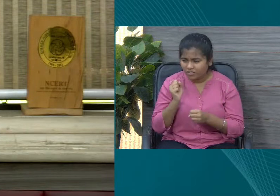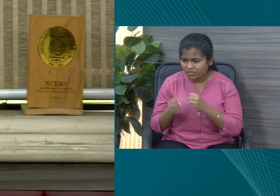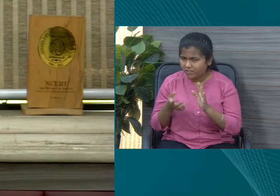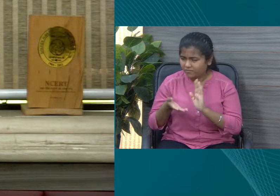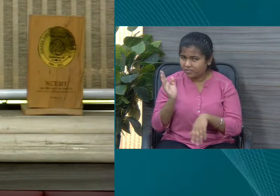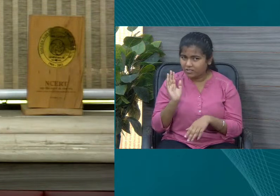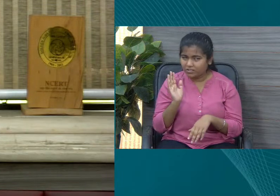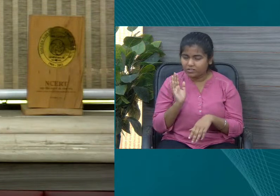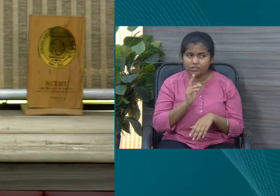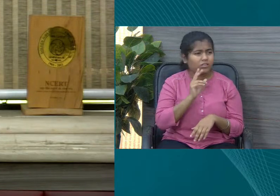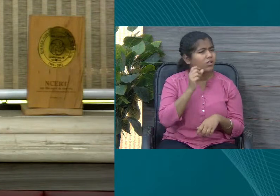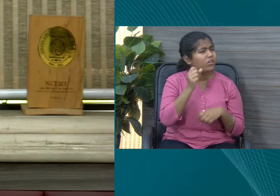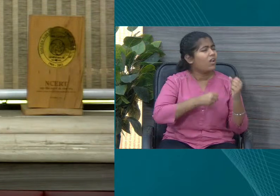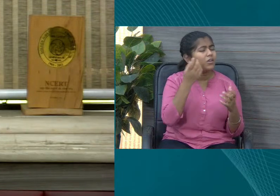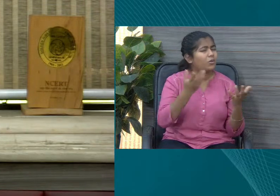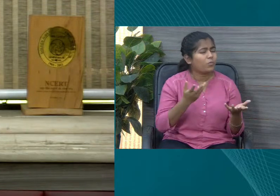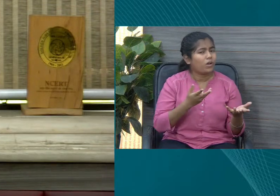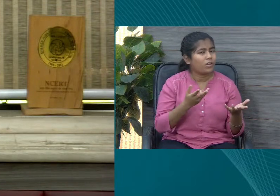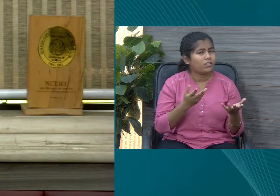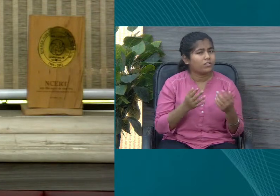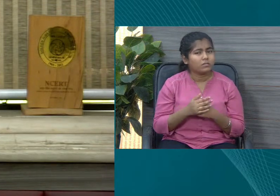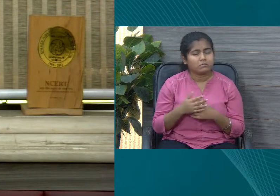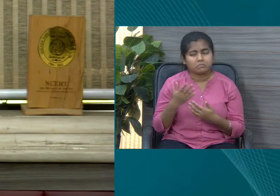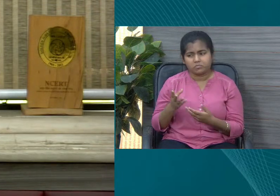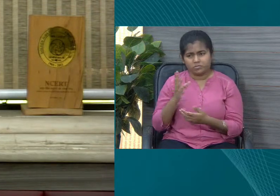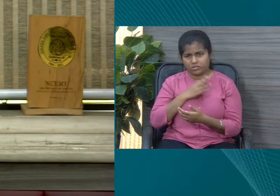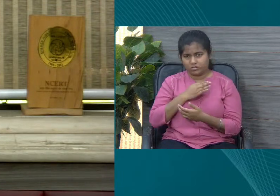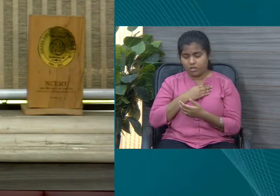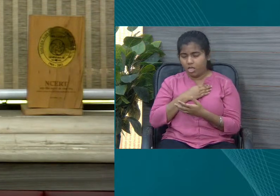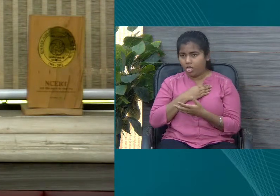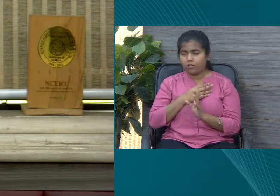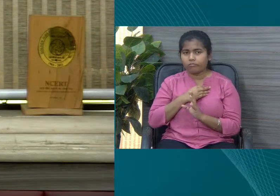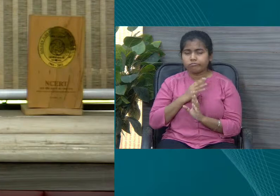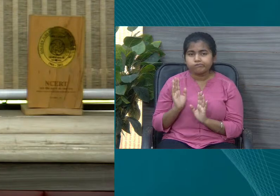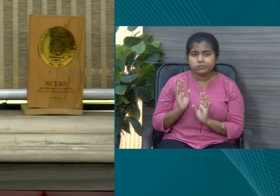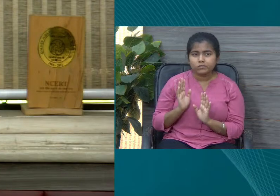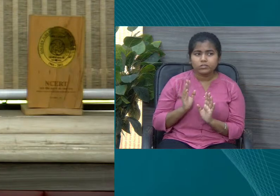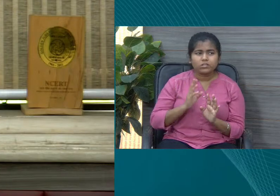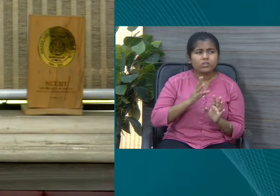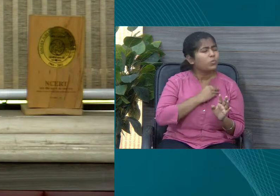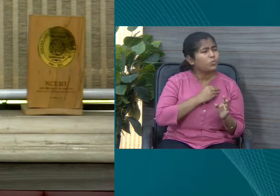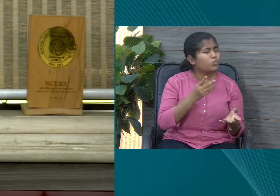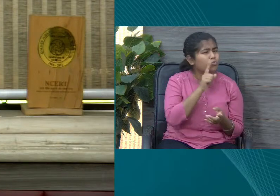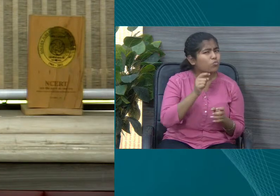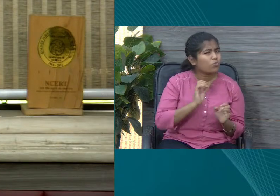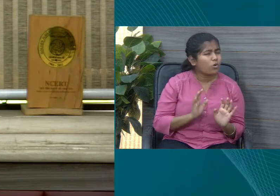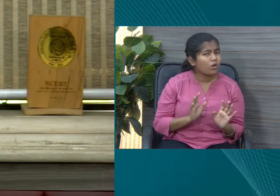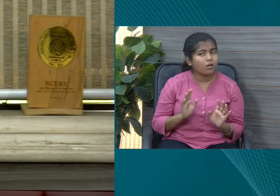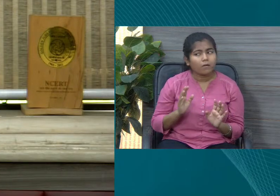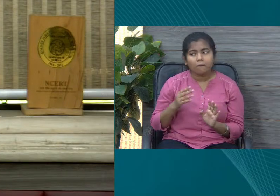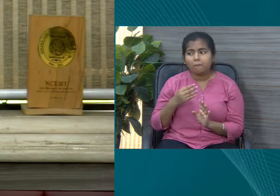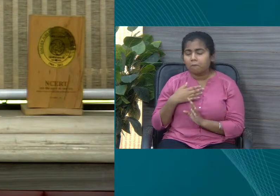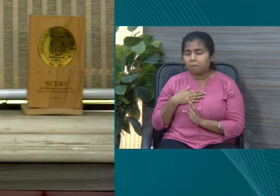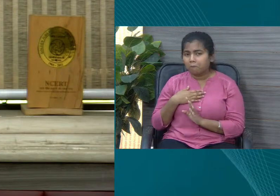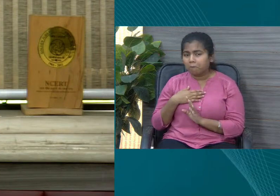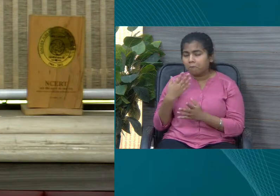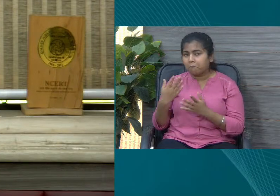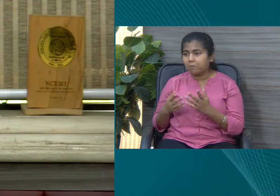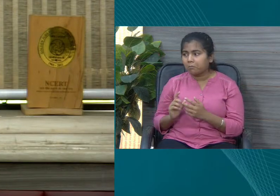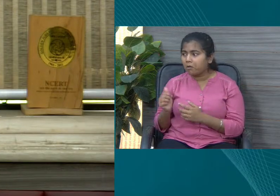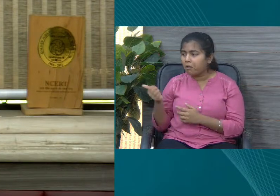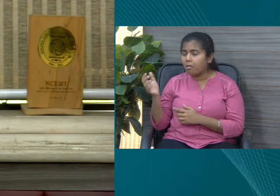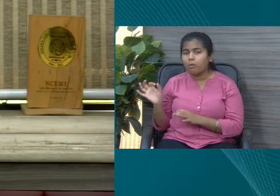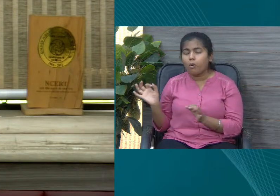Maybe he's scared. That's why. Why he was scared? Because there was no one else. There was Except no him. one